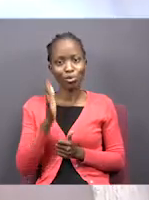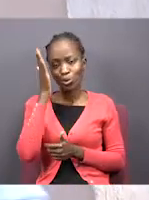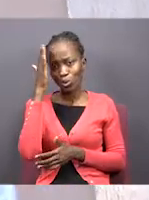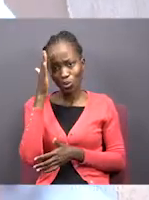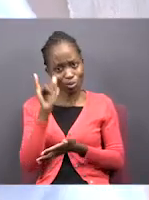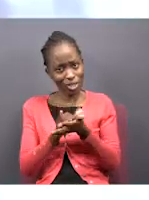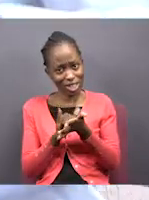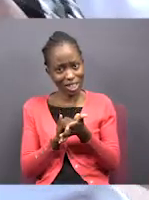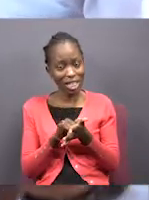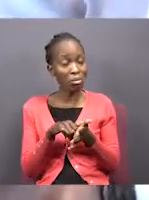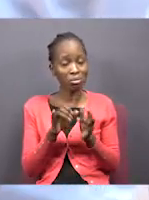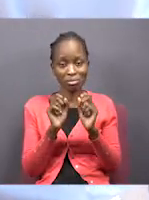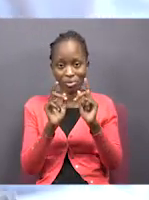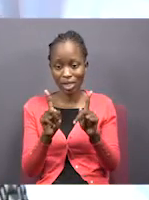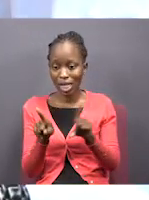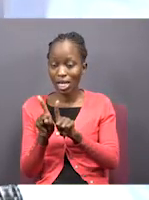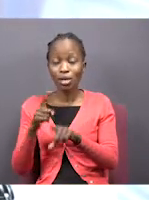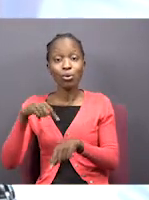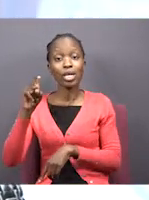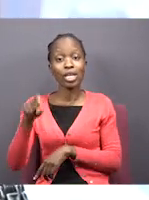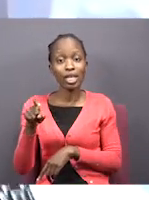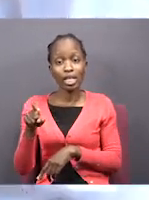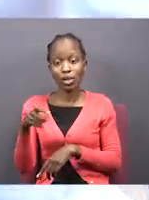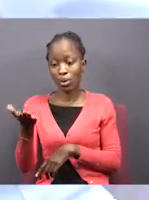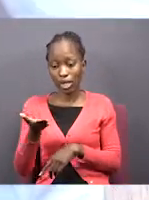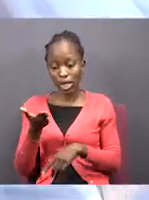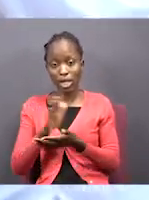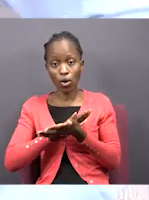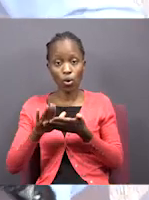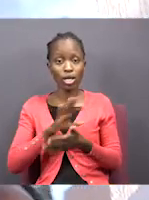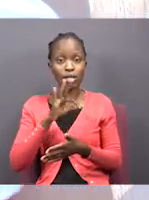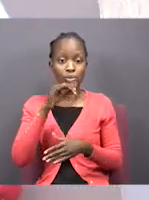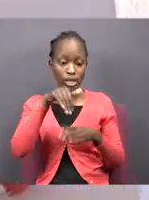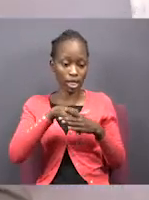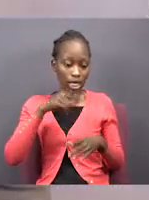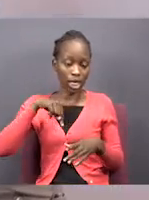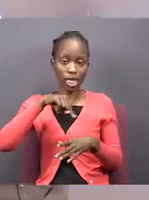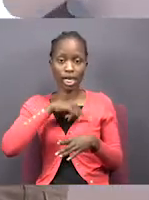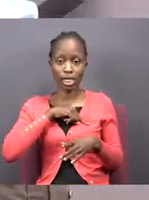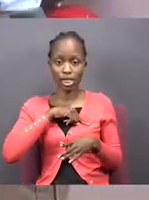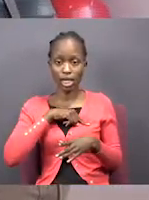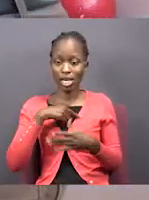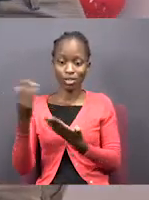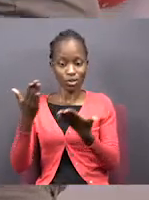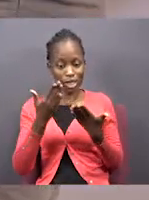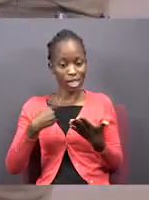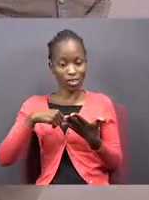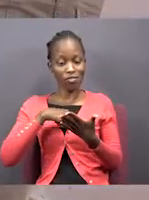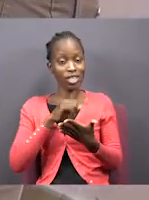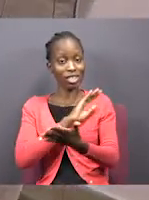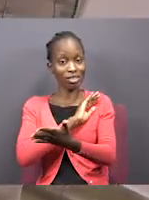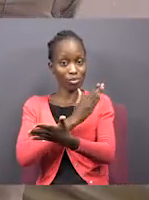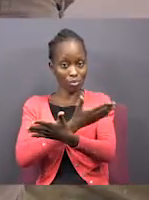power. Just the same way, boys and girls, follow me on this one. Just the same way I needed strength to